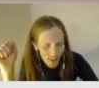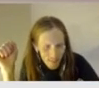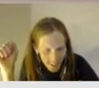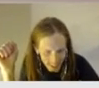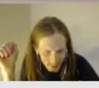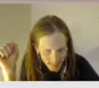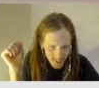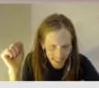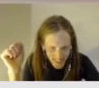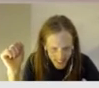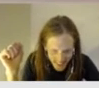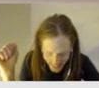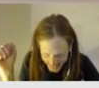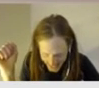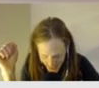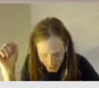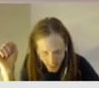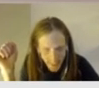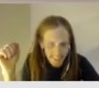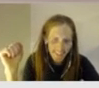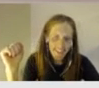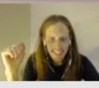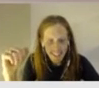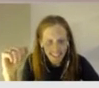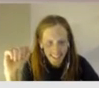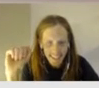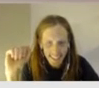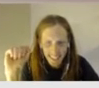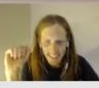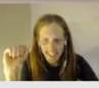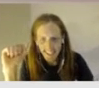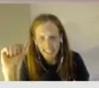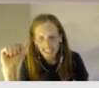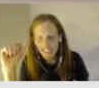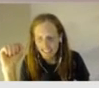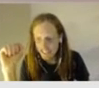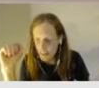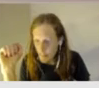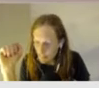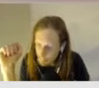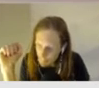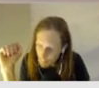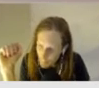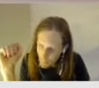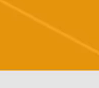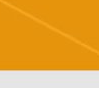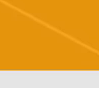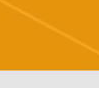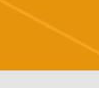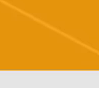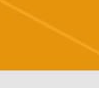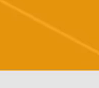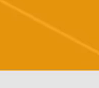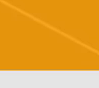why walking up to strangers on the street and taking their photo? So I guess when I decided to get better at